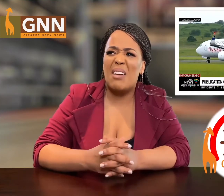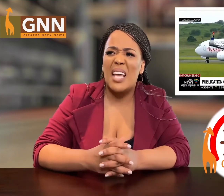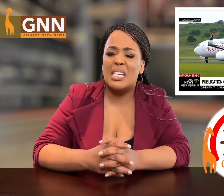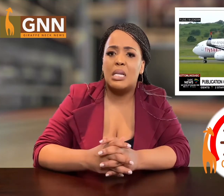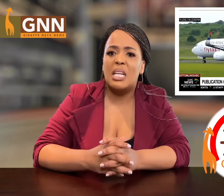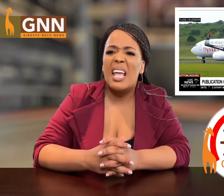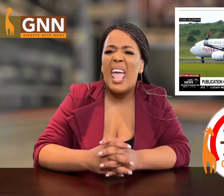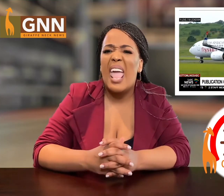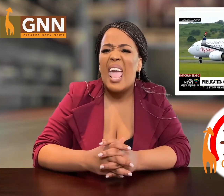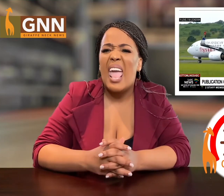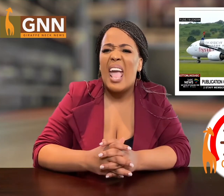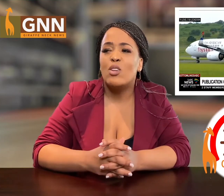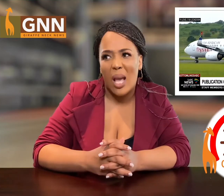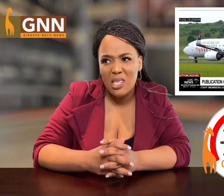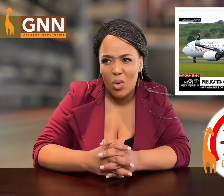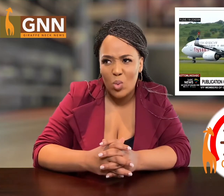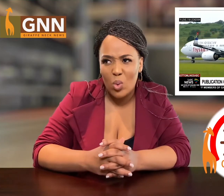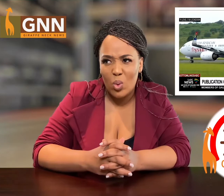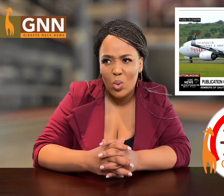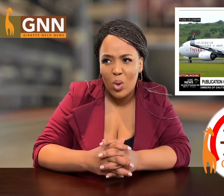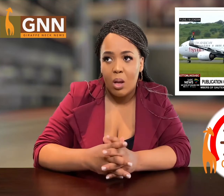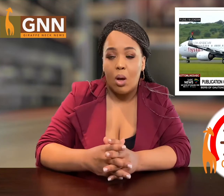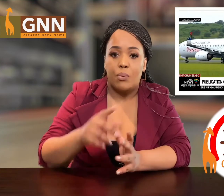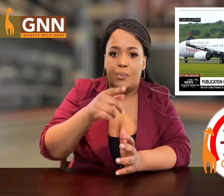is it a flight? Do airlines float?